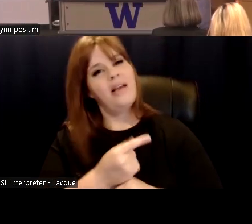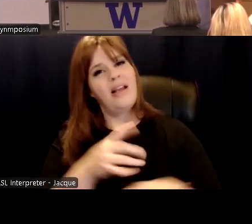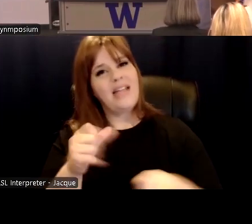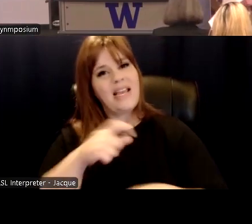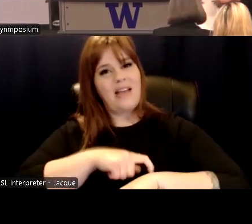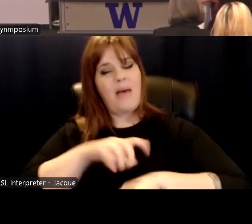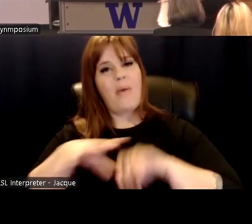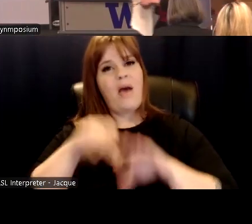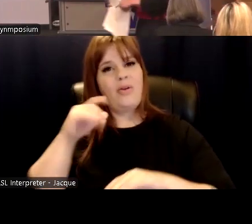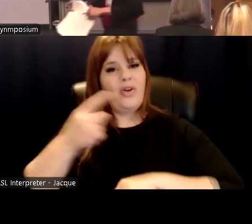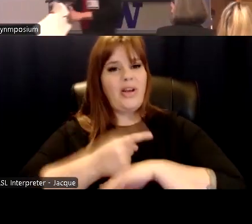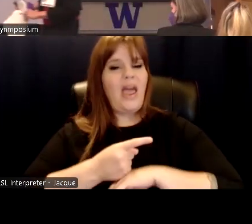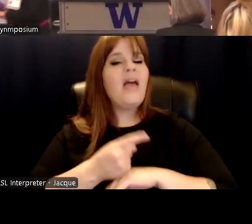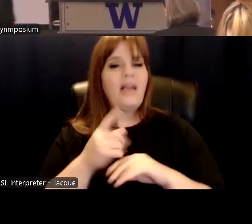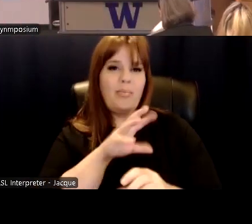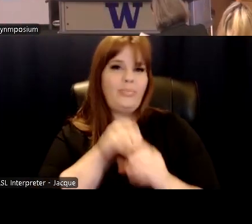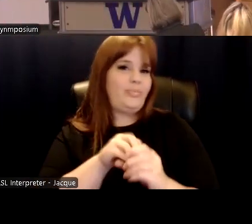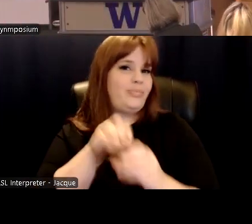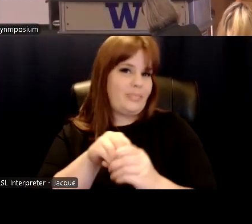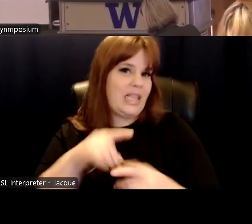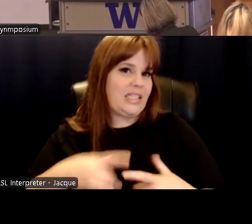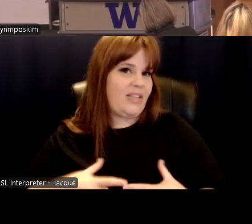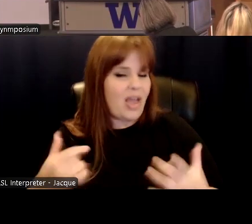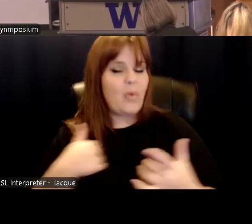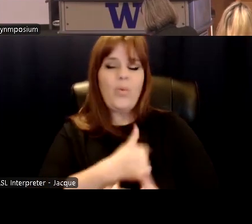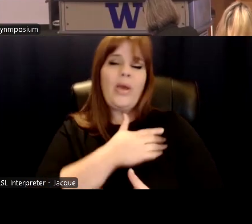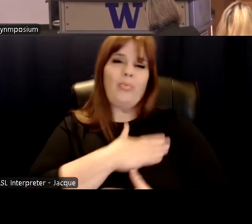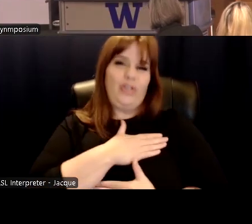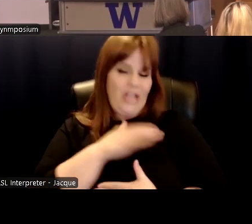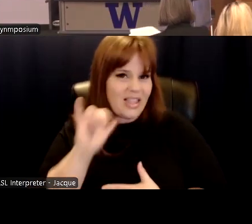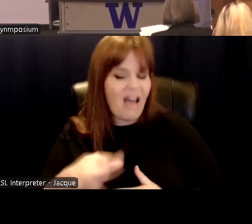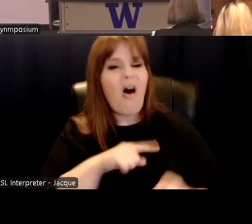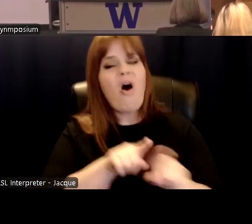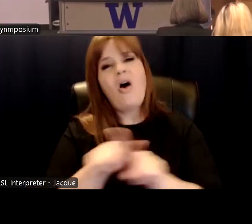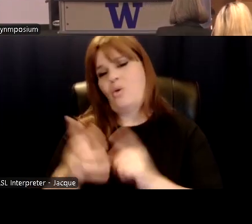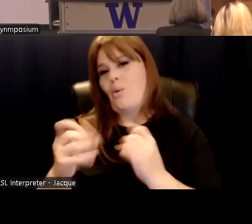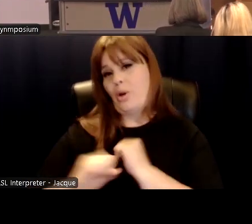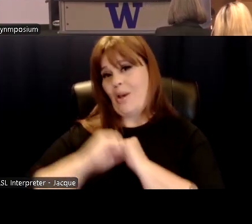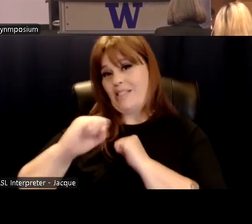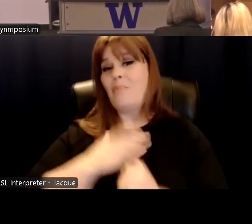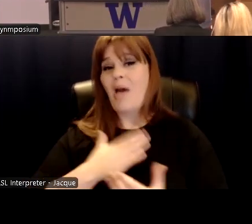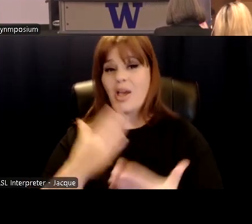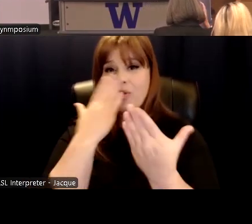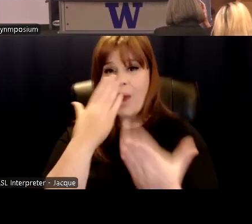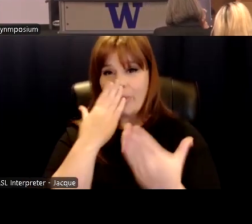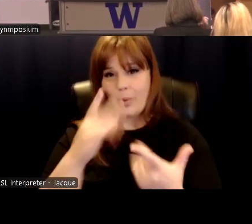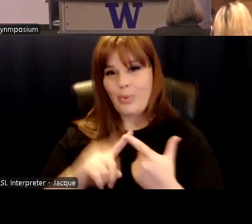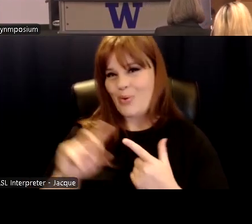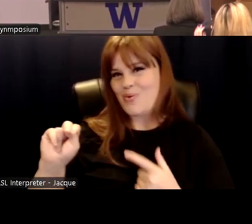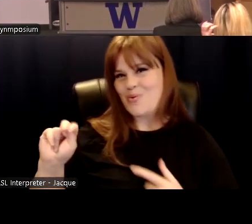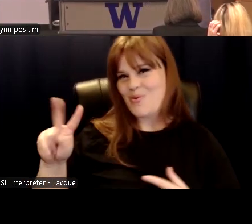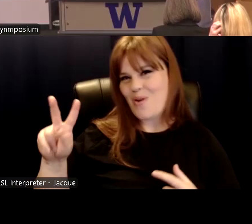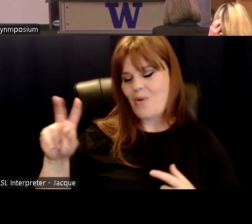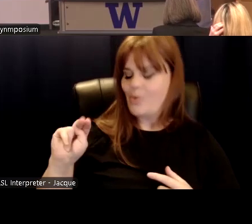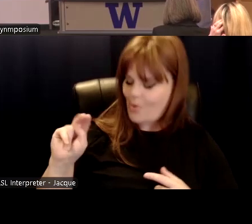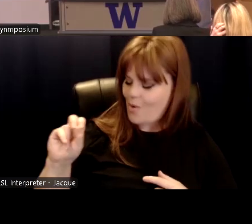to participate in this event. We really appreciate that. And I also want to extend my gratitude to Nova Rivera for all